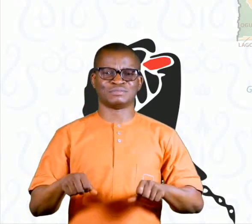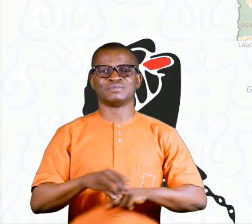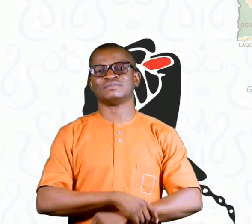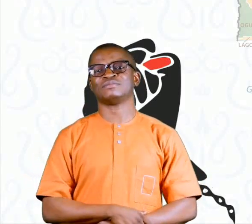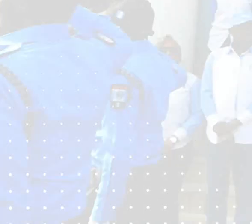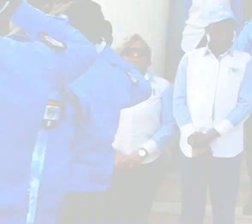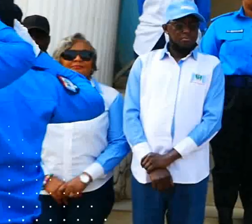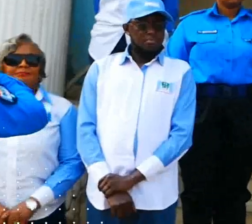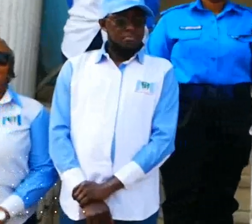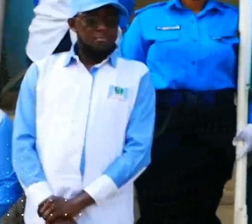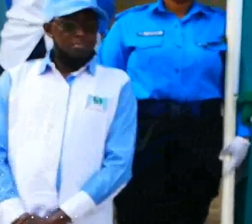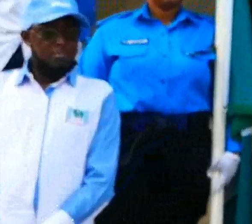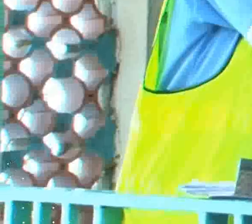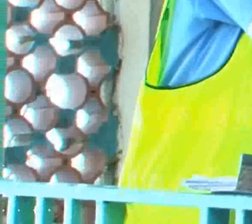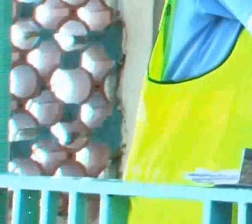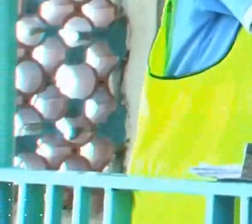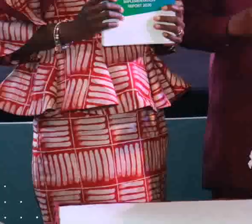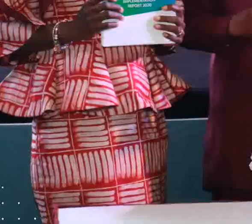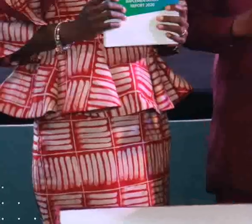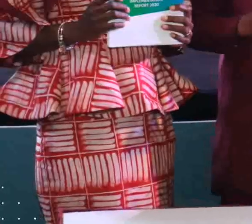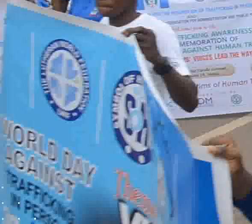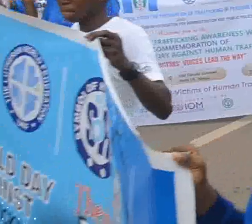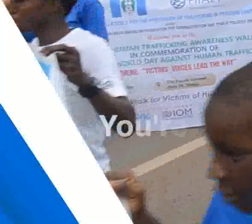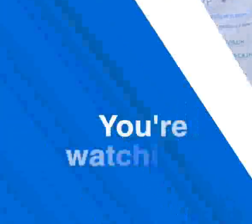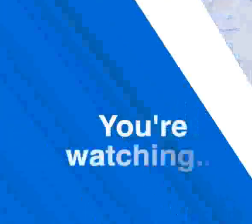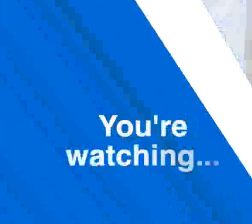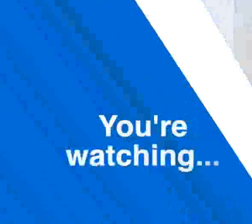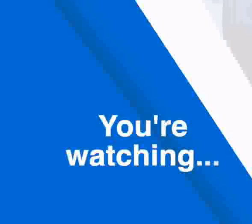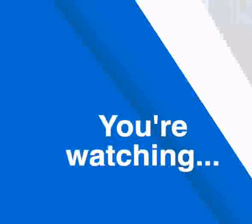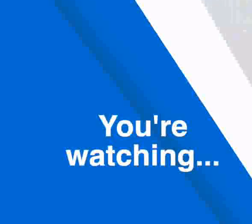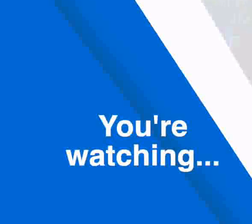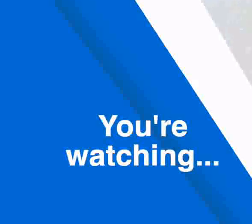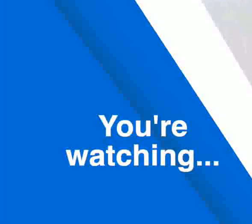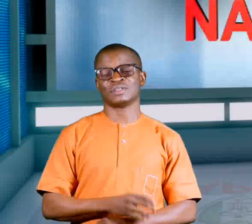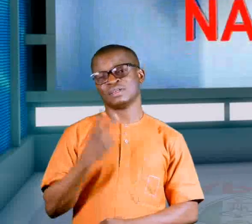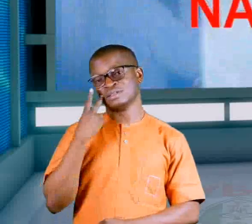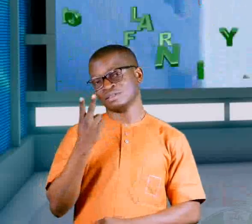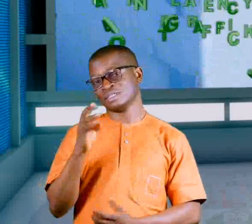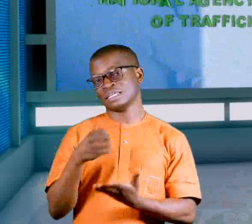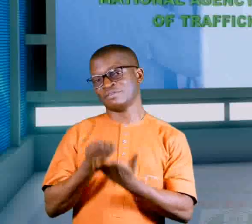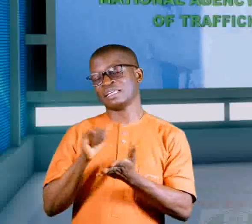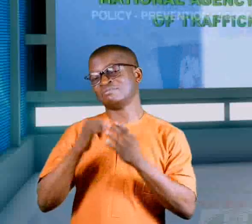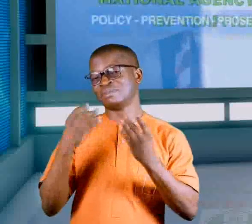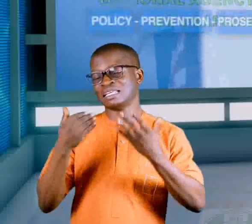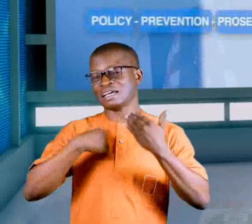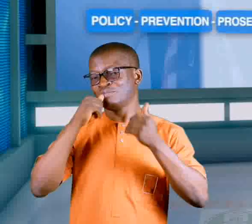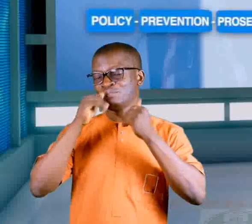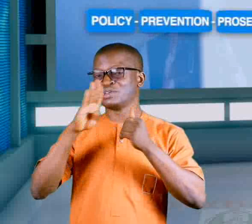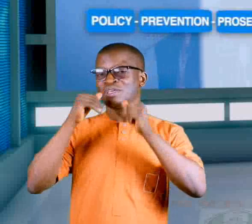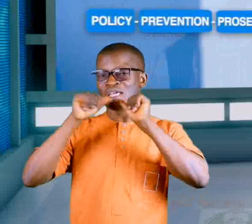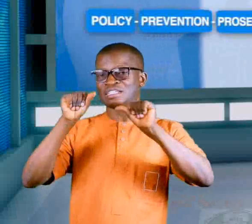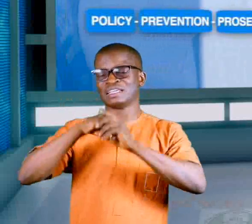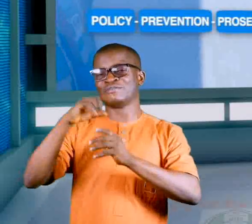barest minimum. It's evident that a lot has been